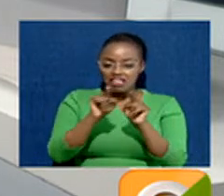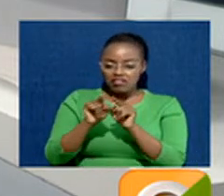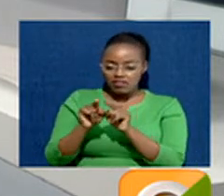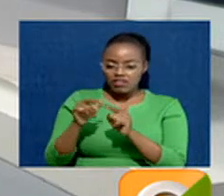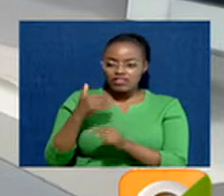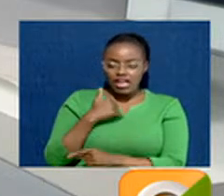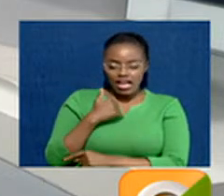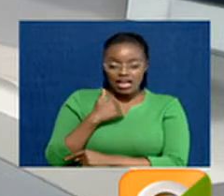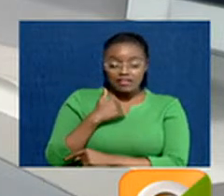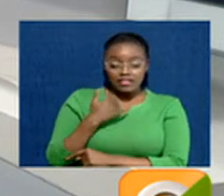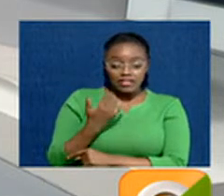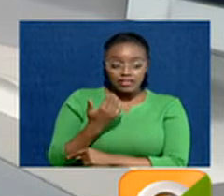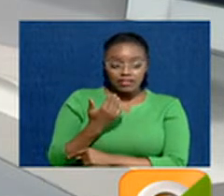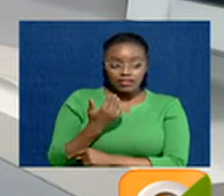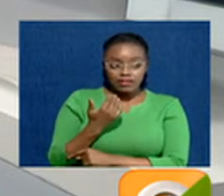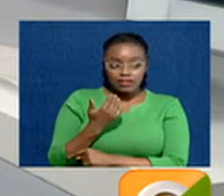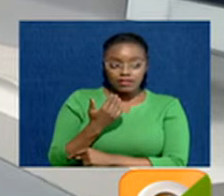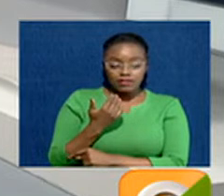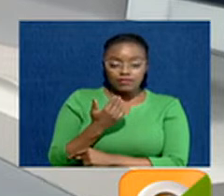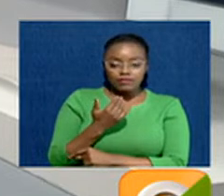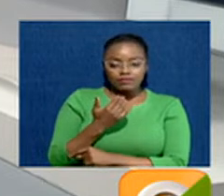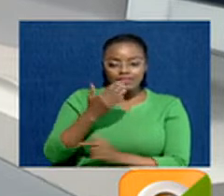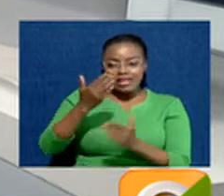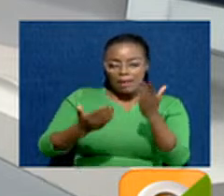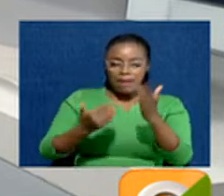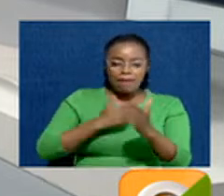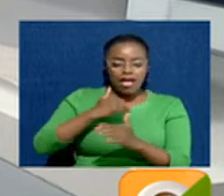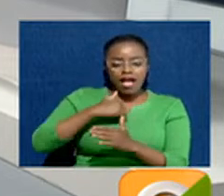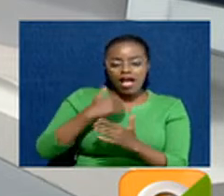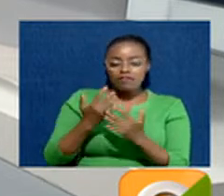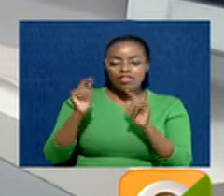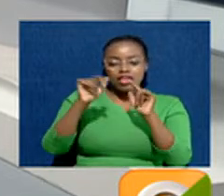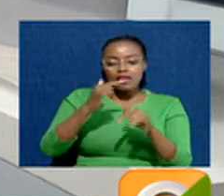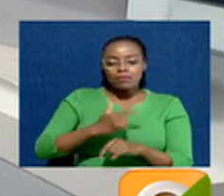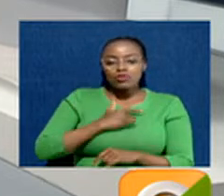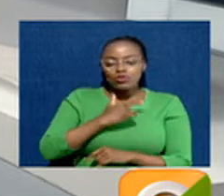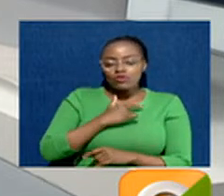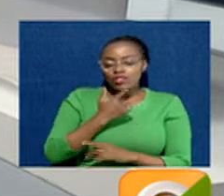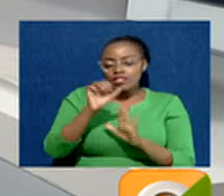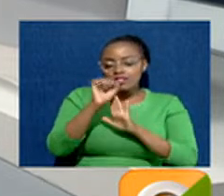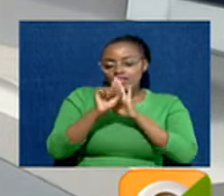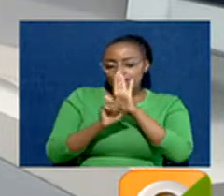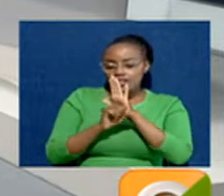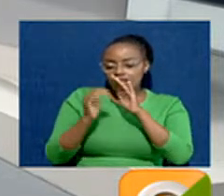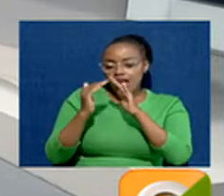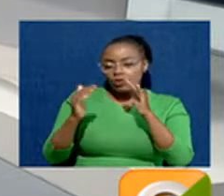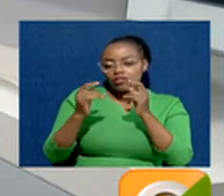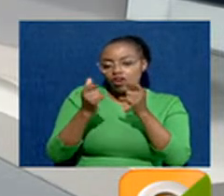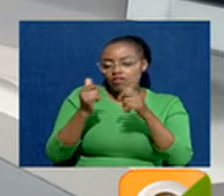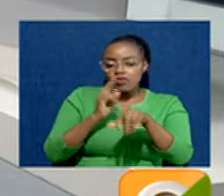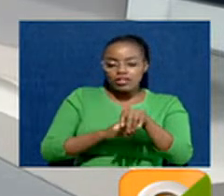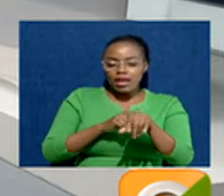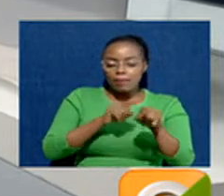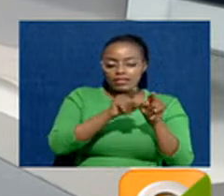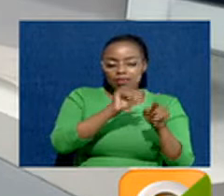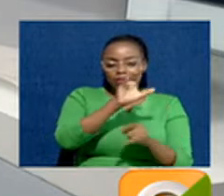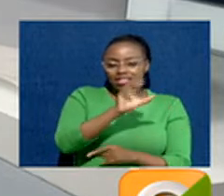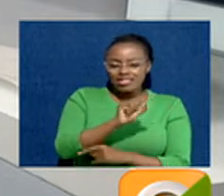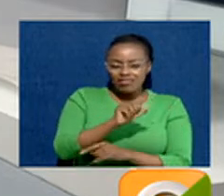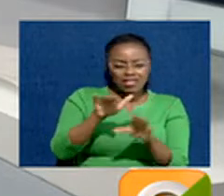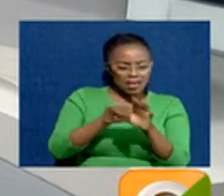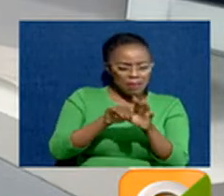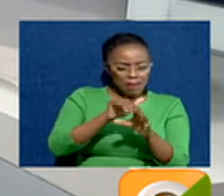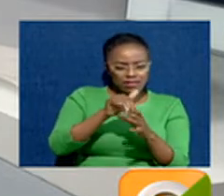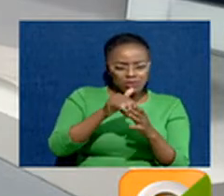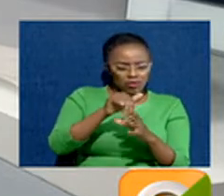In cabinet. Well, maybe they have frequented State House on several occasions. As of cabinet, I'm not certain about that.